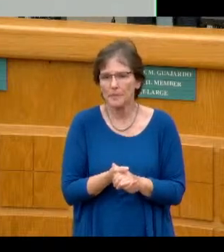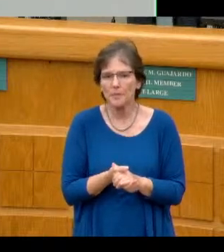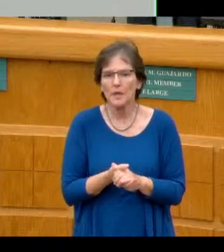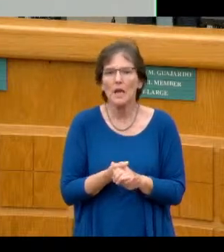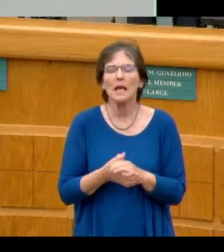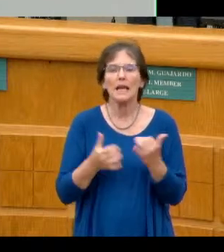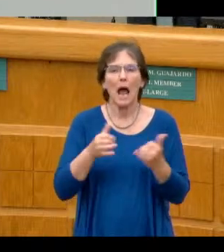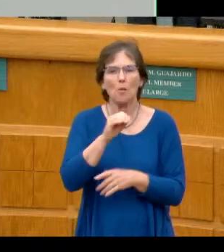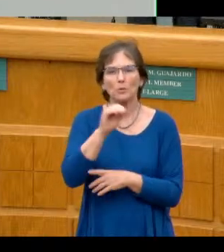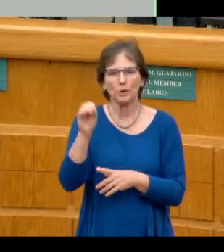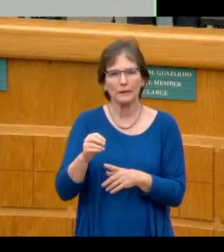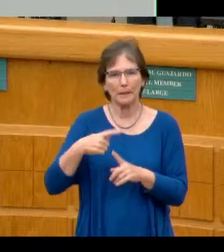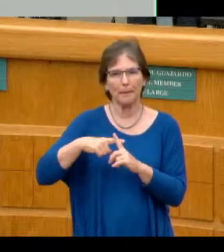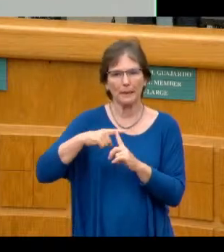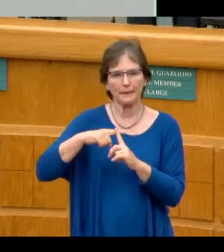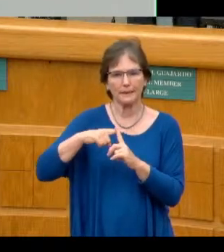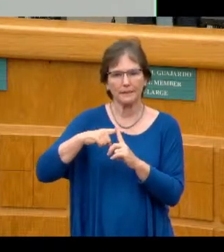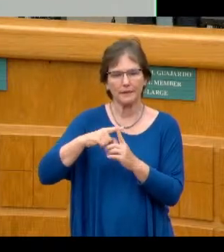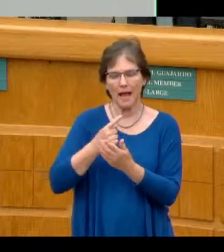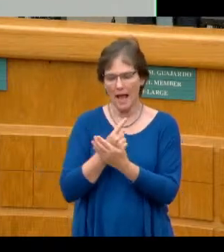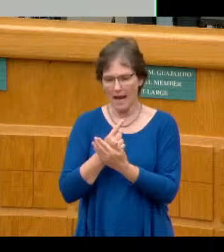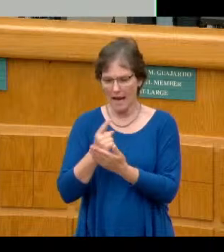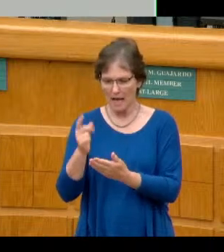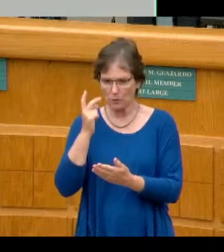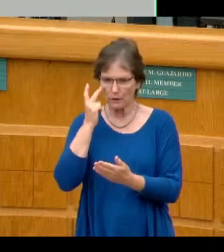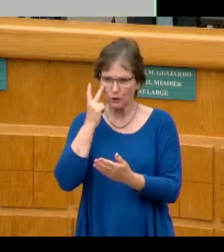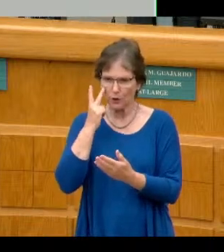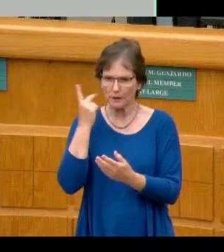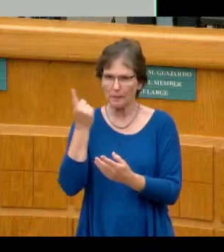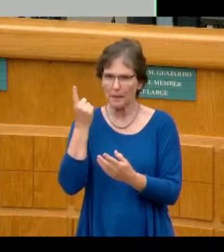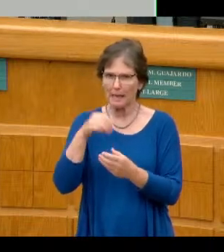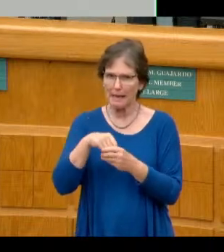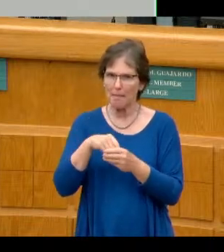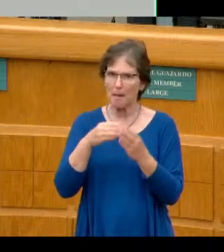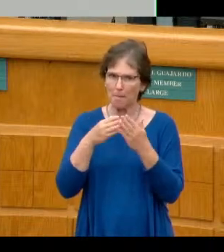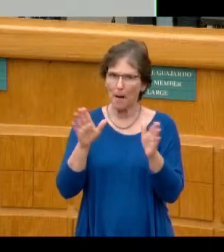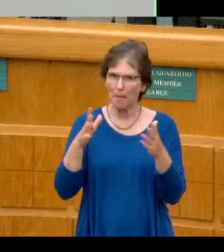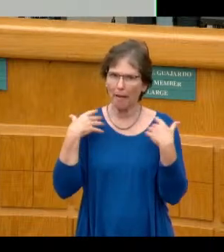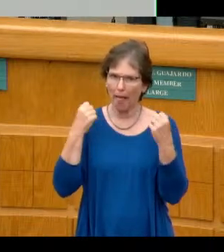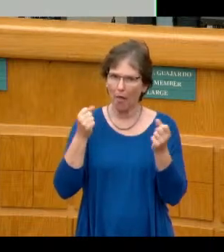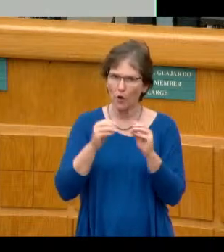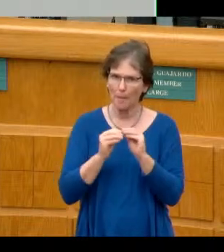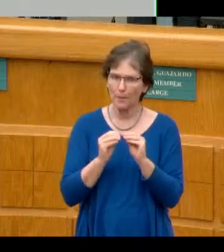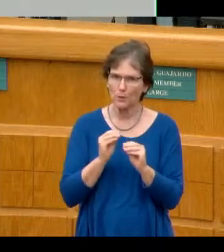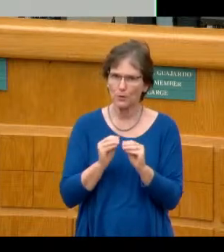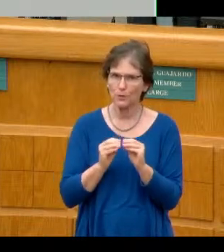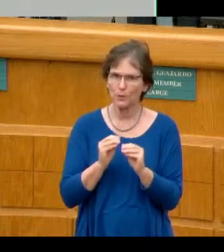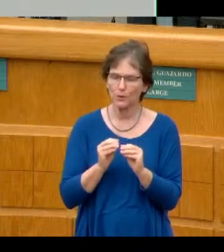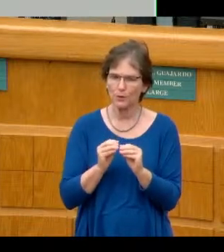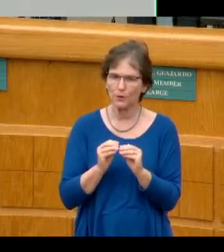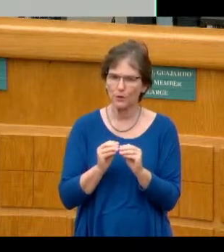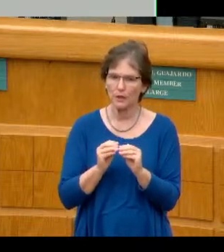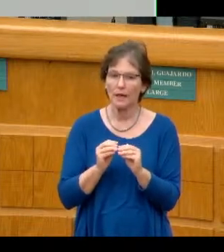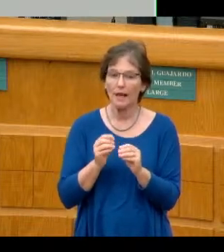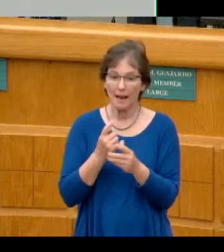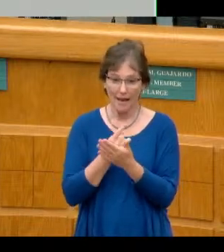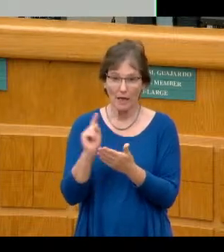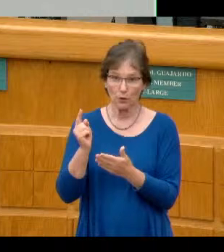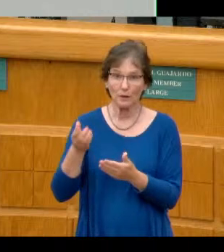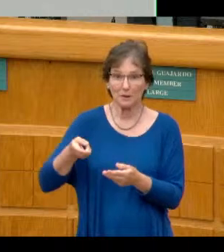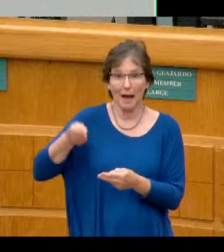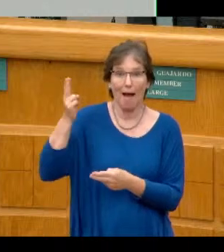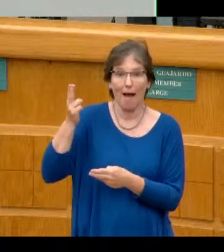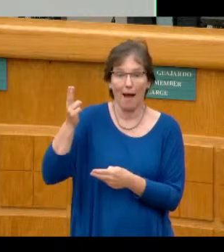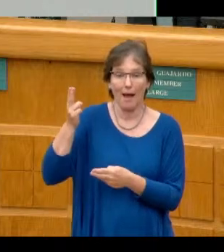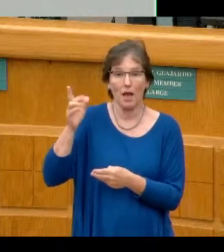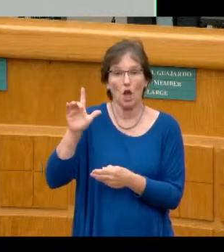And look at Jim Wells. I mean, Jim Wells is not a big county, and yet the number of cases, this is not per capita. The number of cases on average